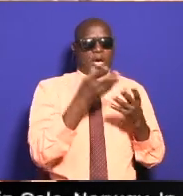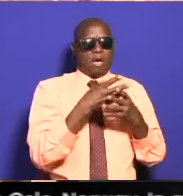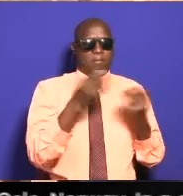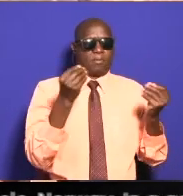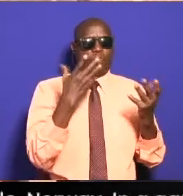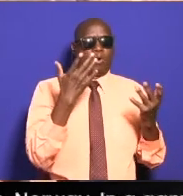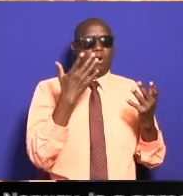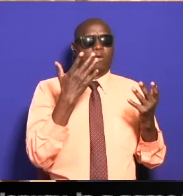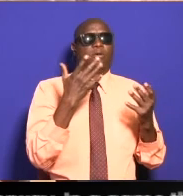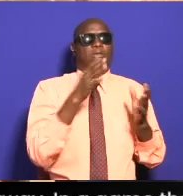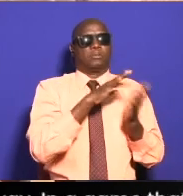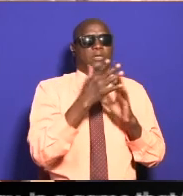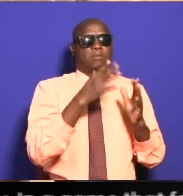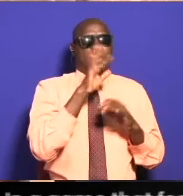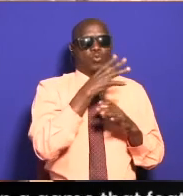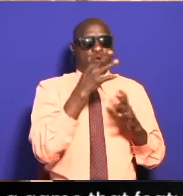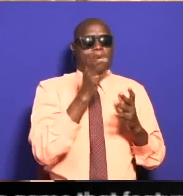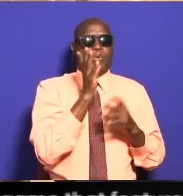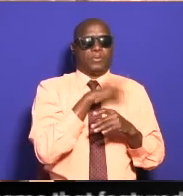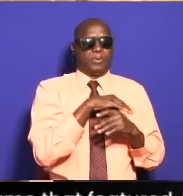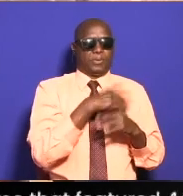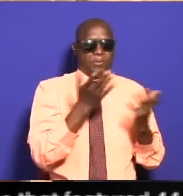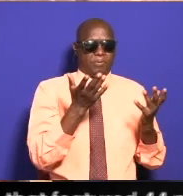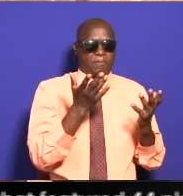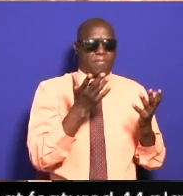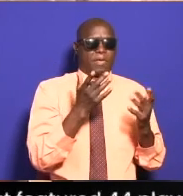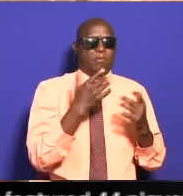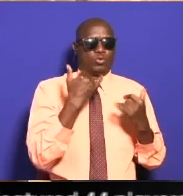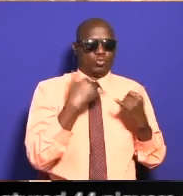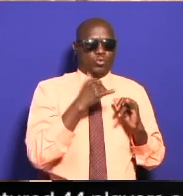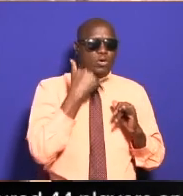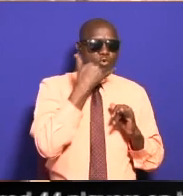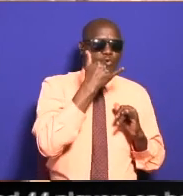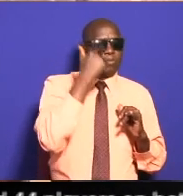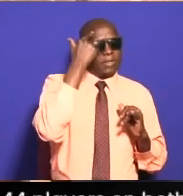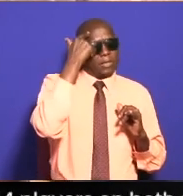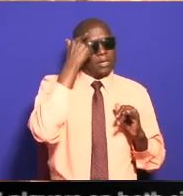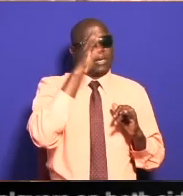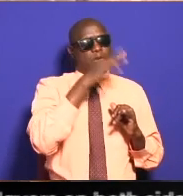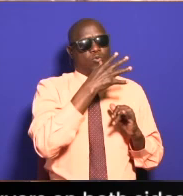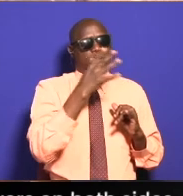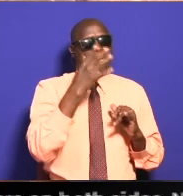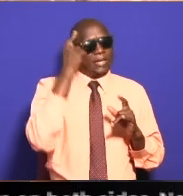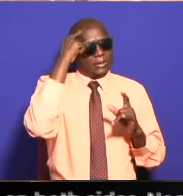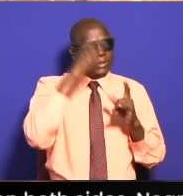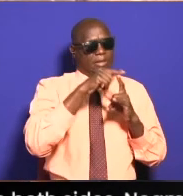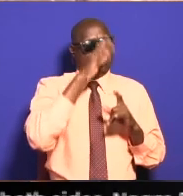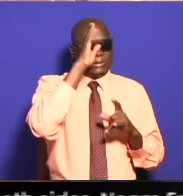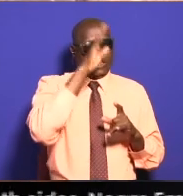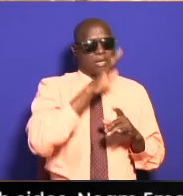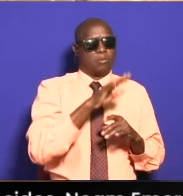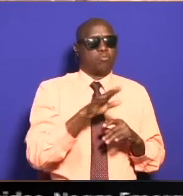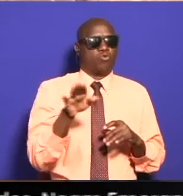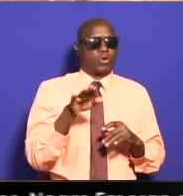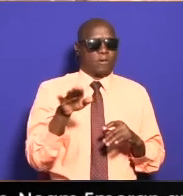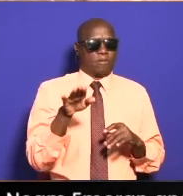wanaenda wanakosa network. So I tried to call them kuelewa maybe ni network until on a Sunday morning. On